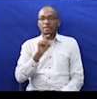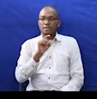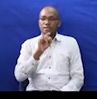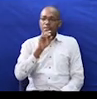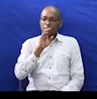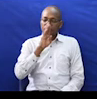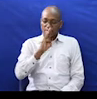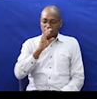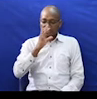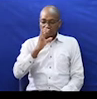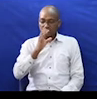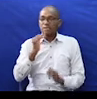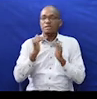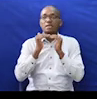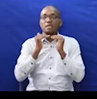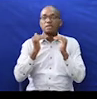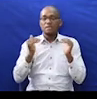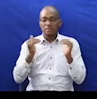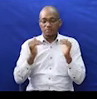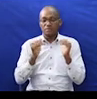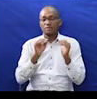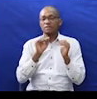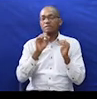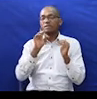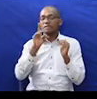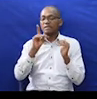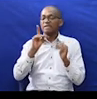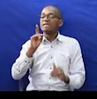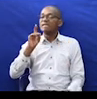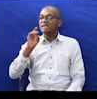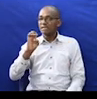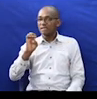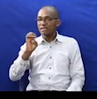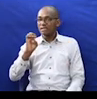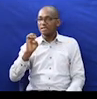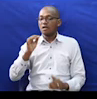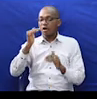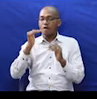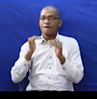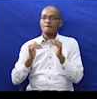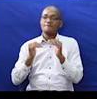AB is the same as DE over